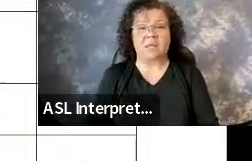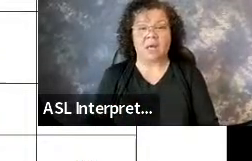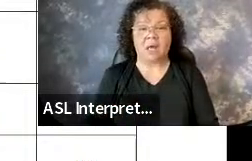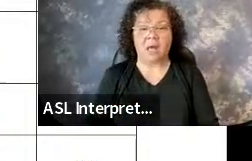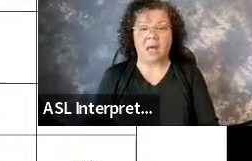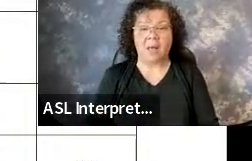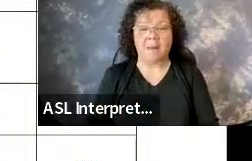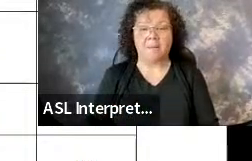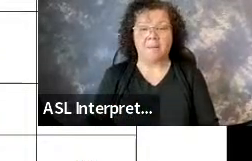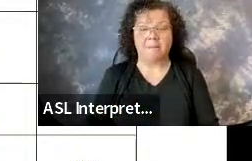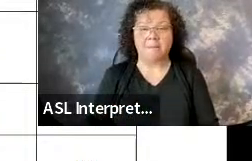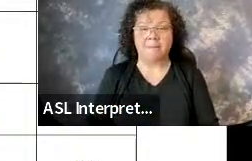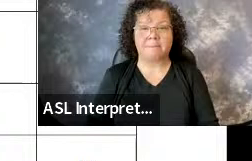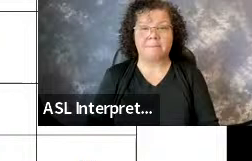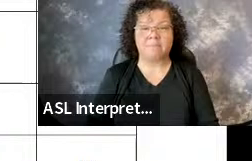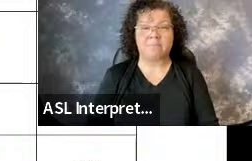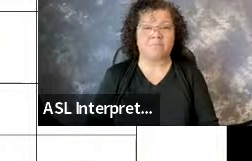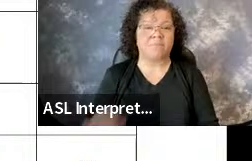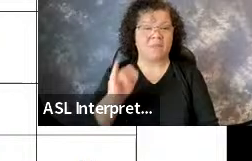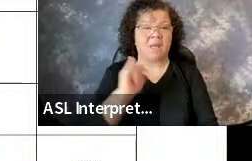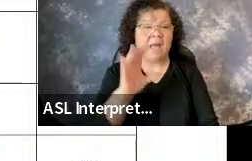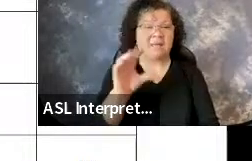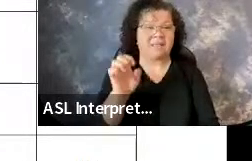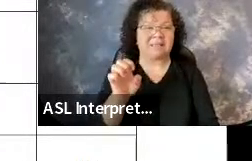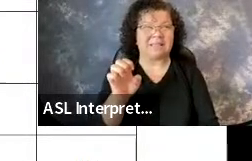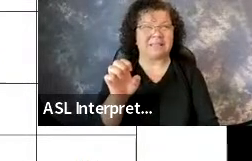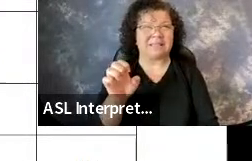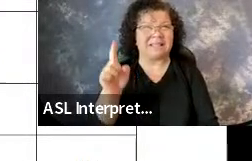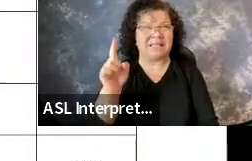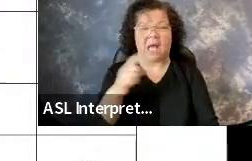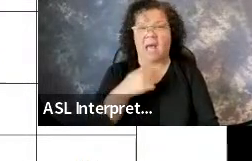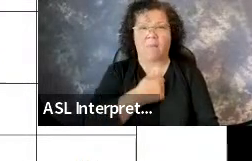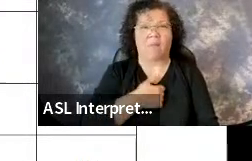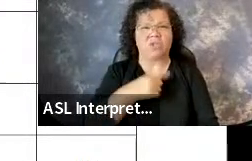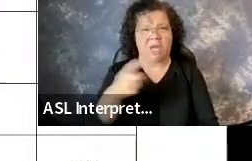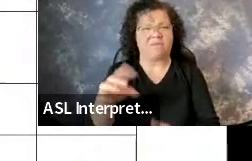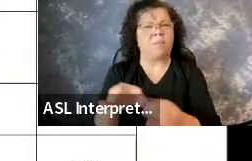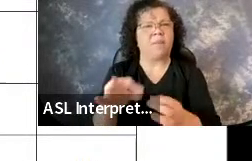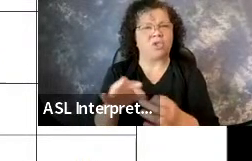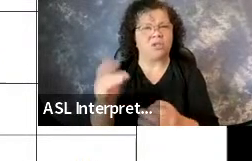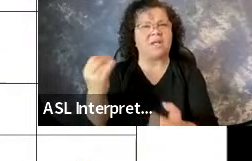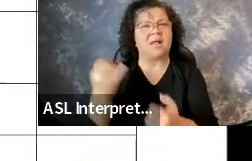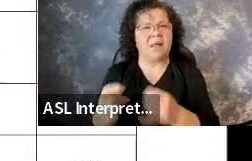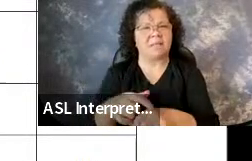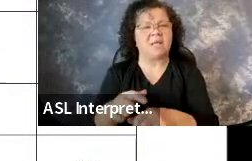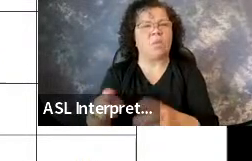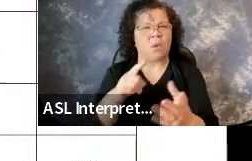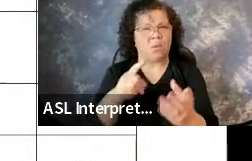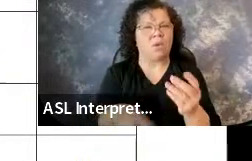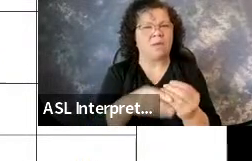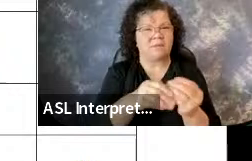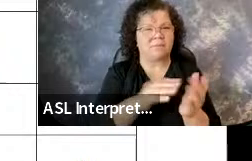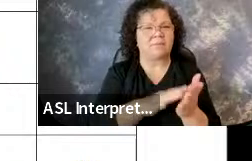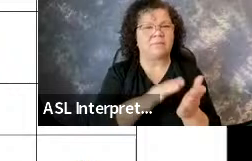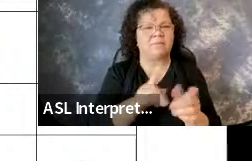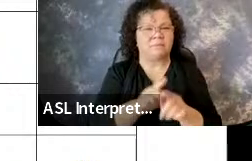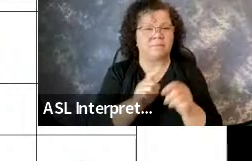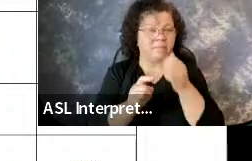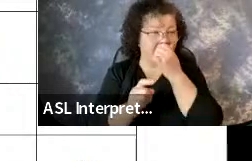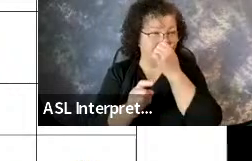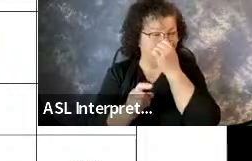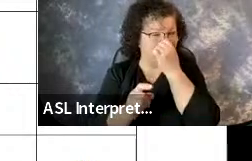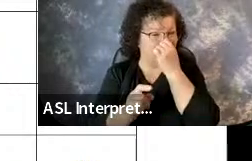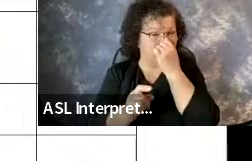ICE, which I know you said last time, so I apologize, we didn't capture that, but we'll get that into there as well.